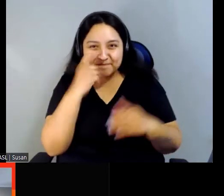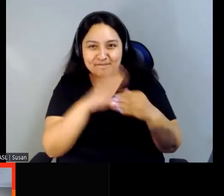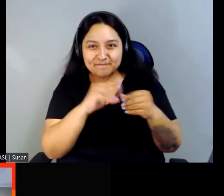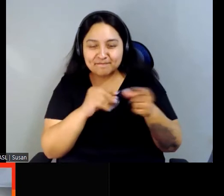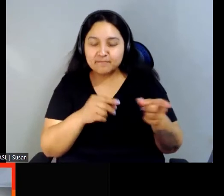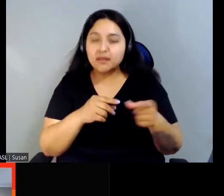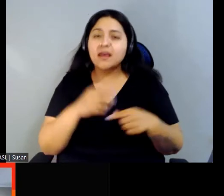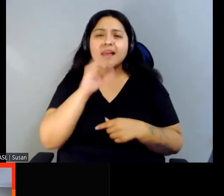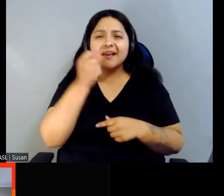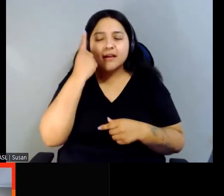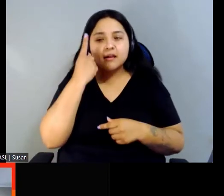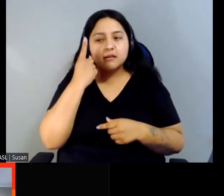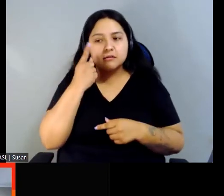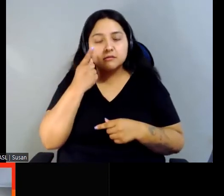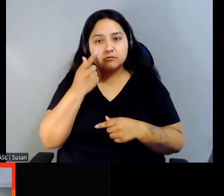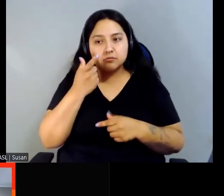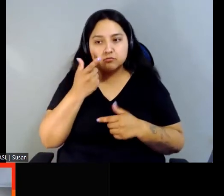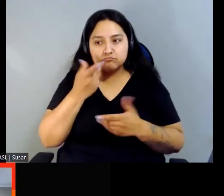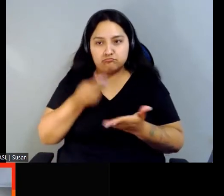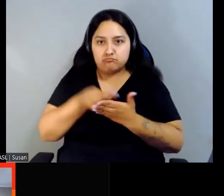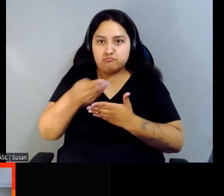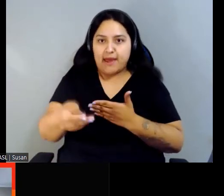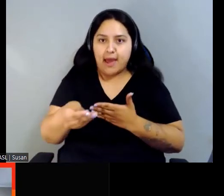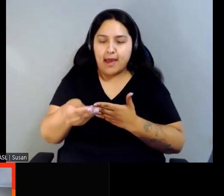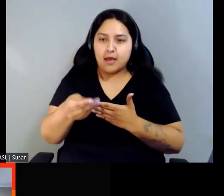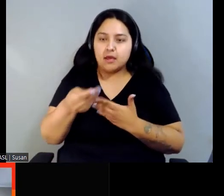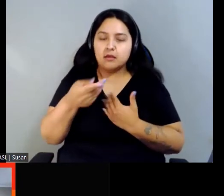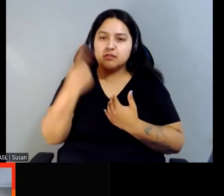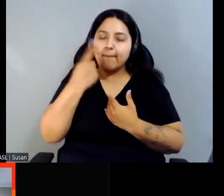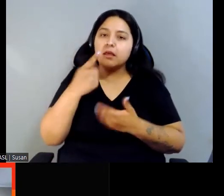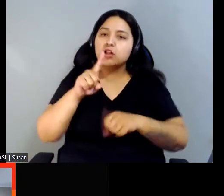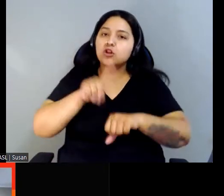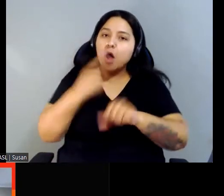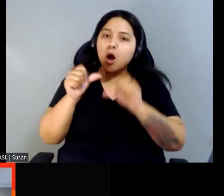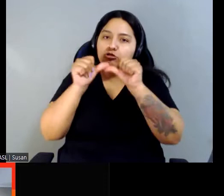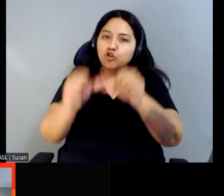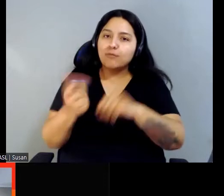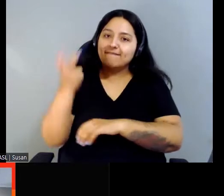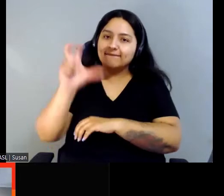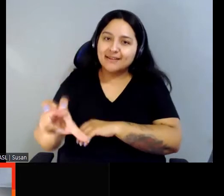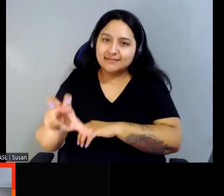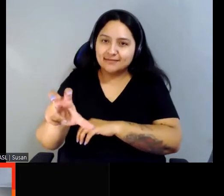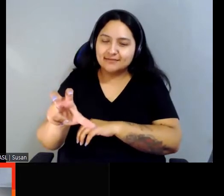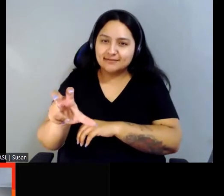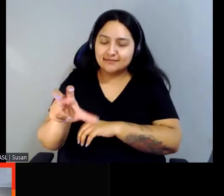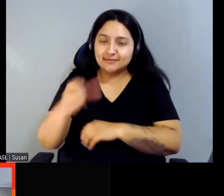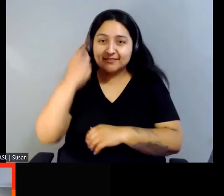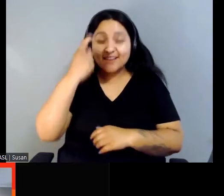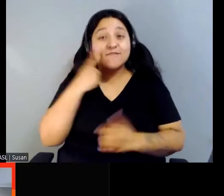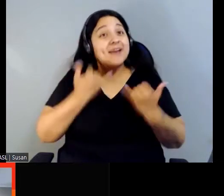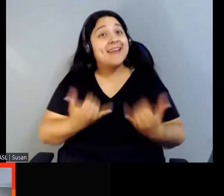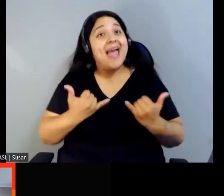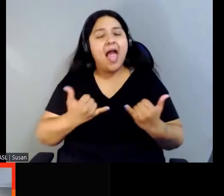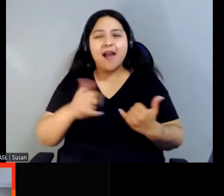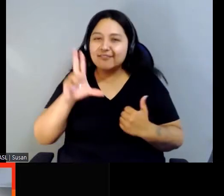investment too. You know, it's not something that's just, oh, I'm just going to do it now and that's it. It's something that you have to think of as a